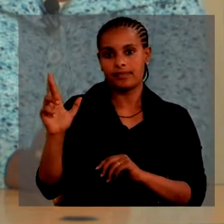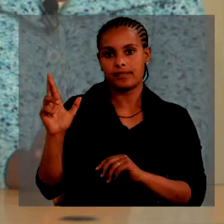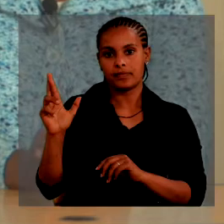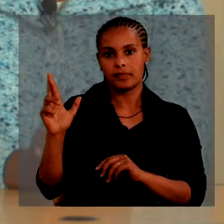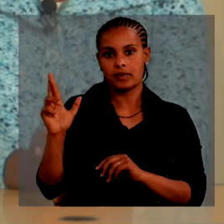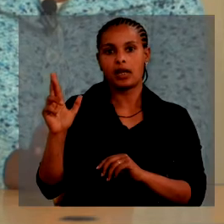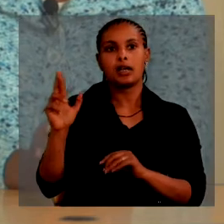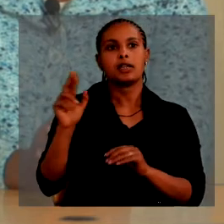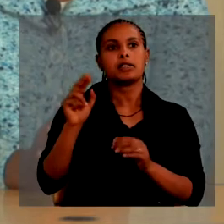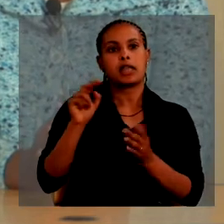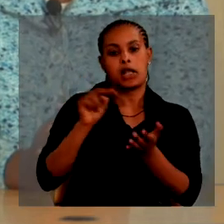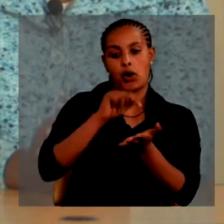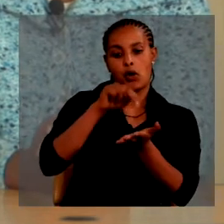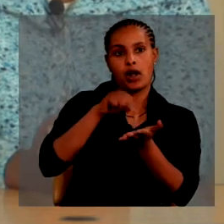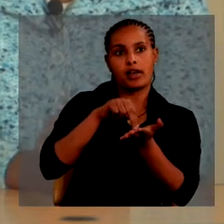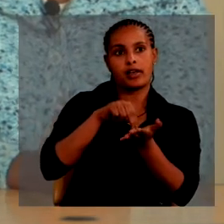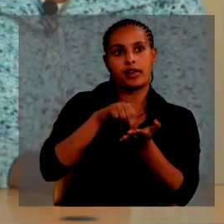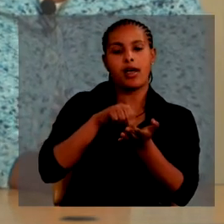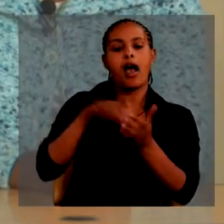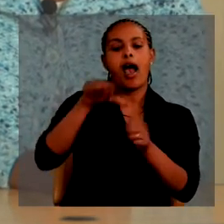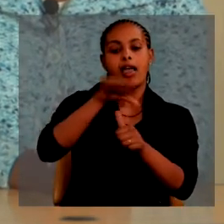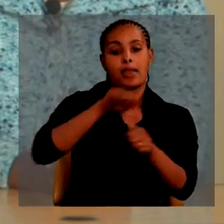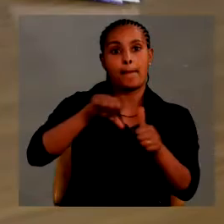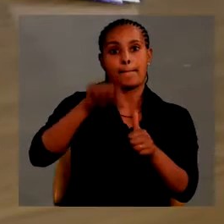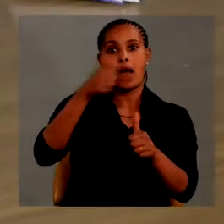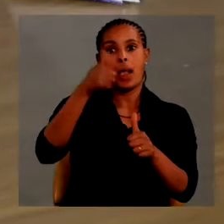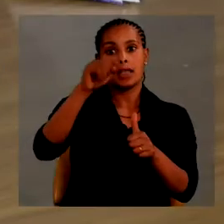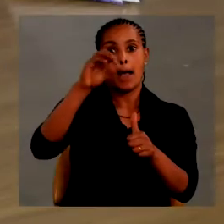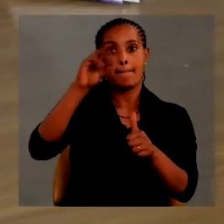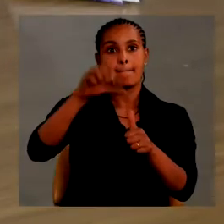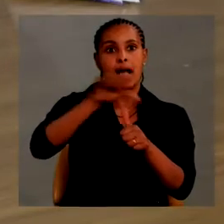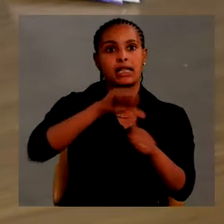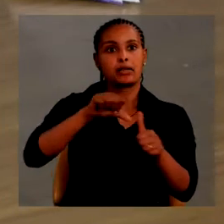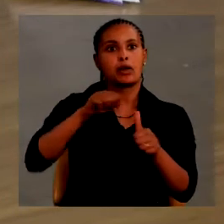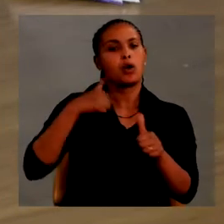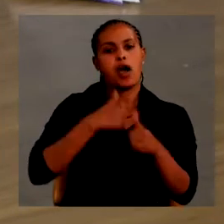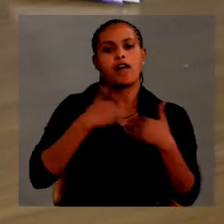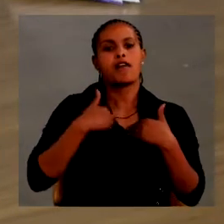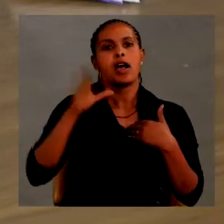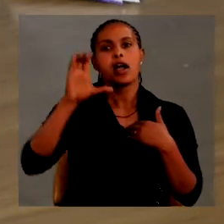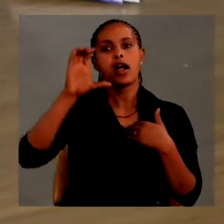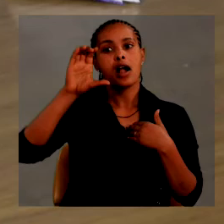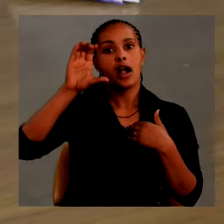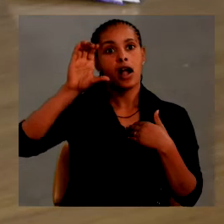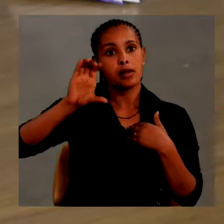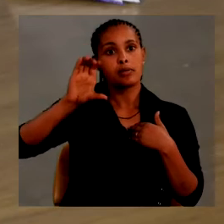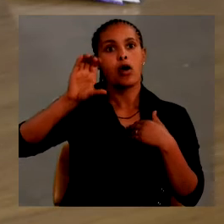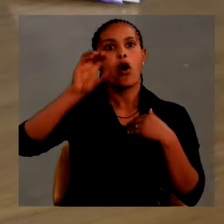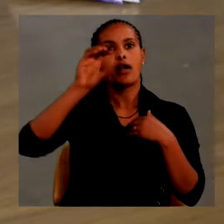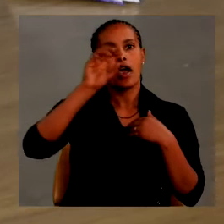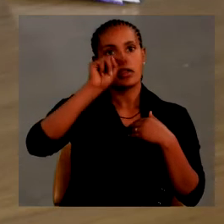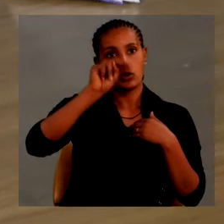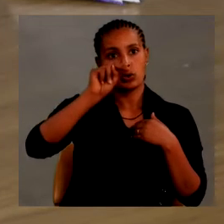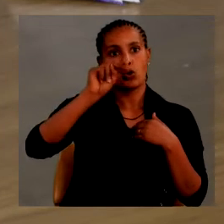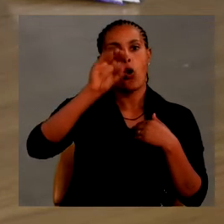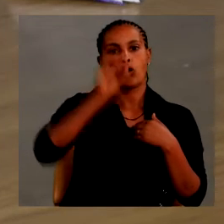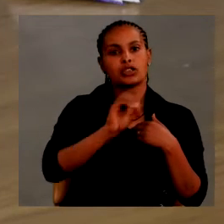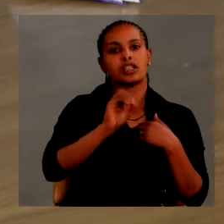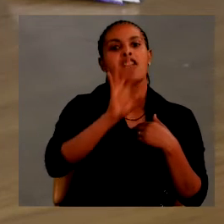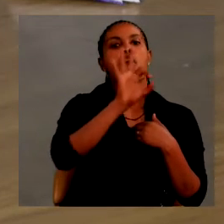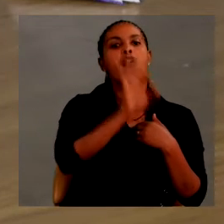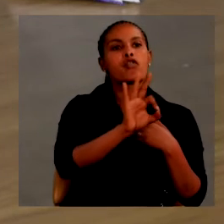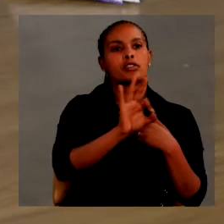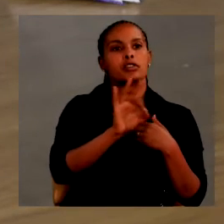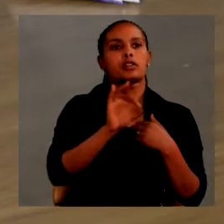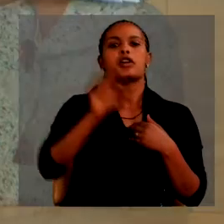the nuclei of the atoms, in this case you have carbon, nitrogen, oxygen, and fluorine.